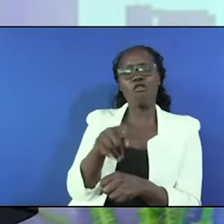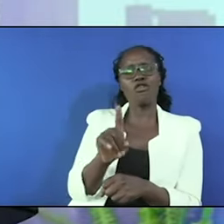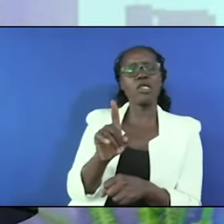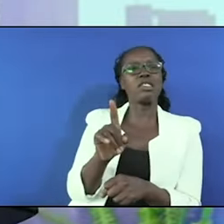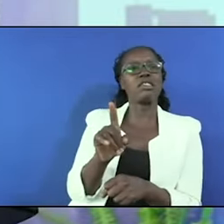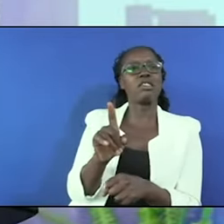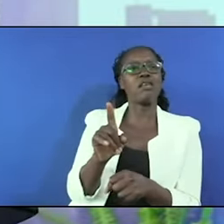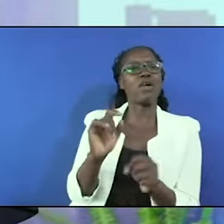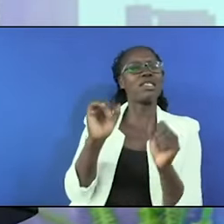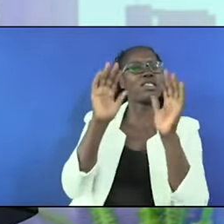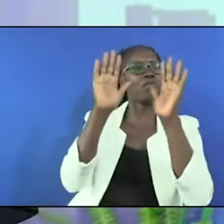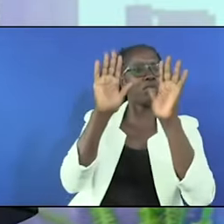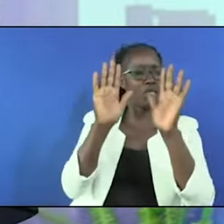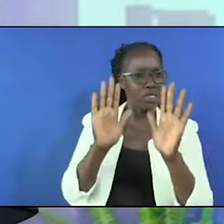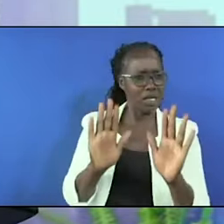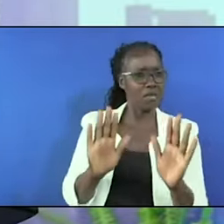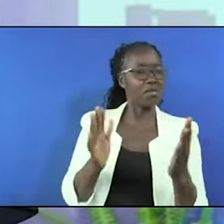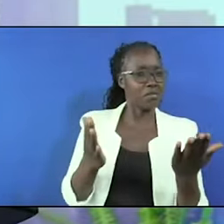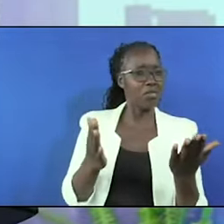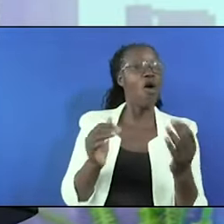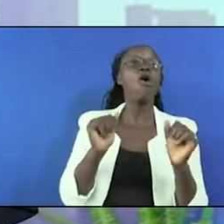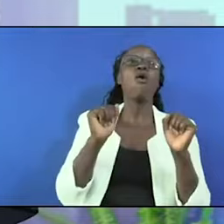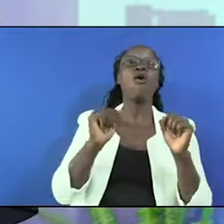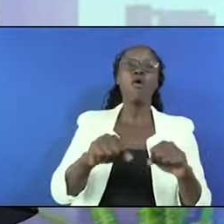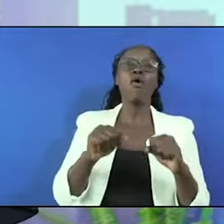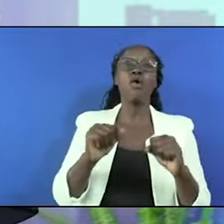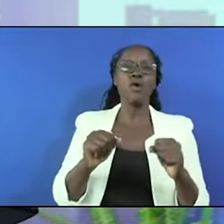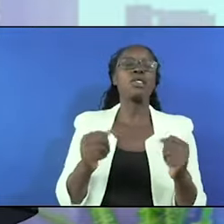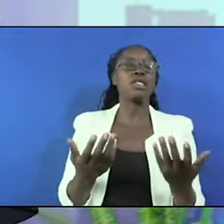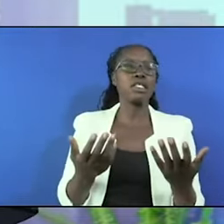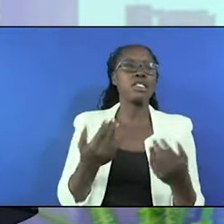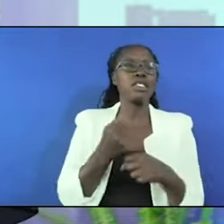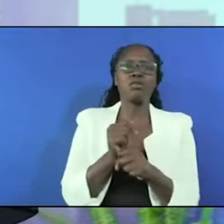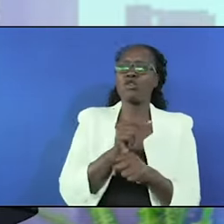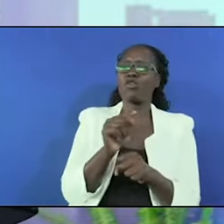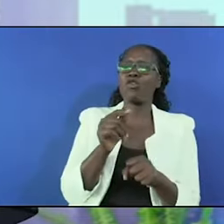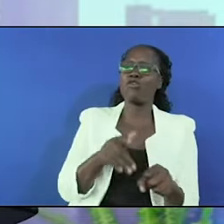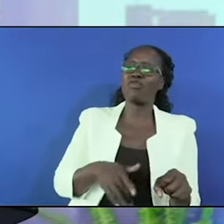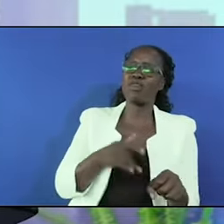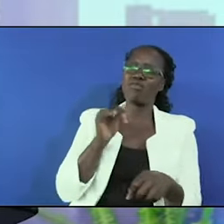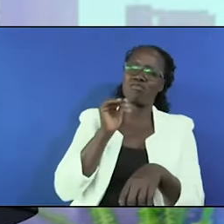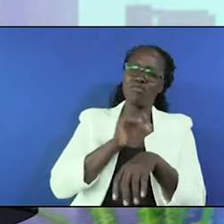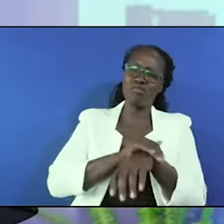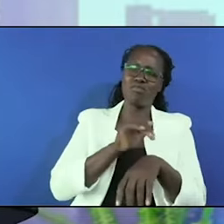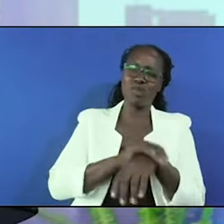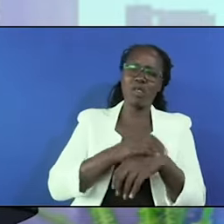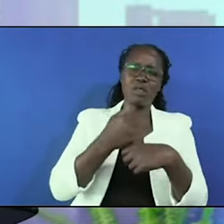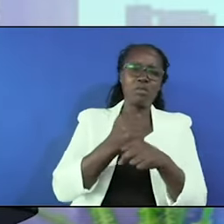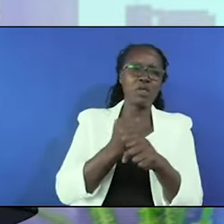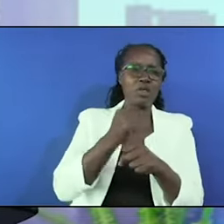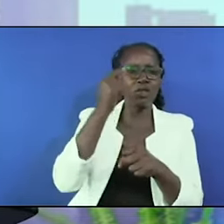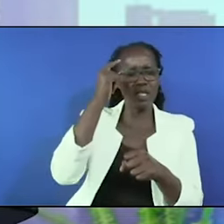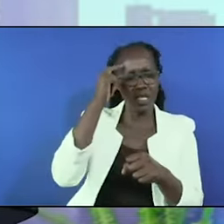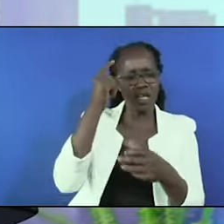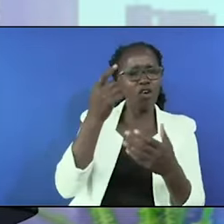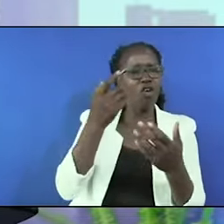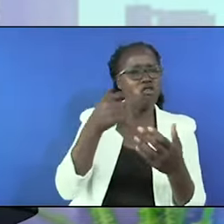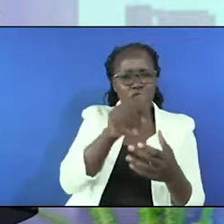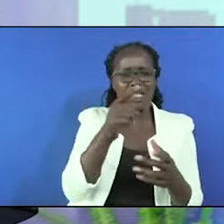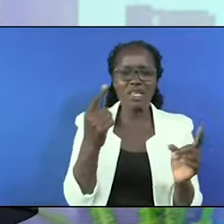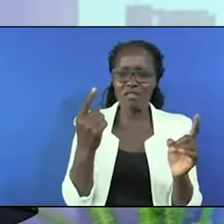yourself as important? Oh yes, it ought to make you look good. It ought to make you think of